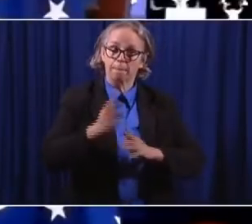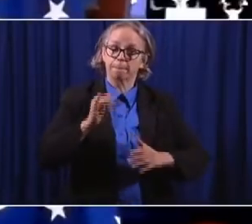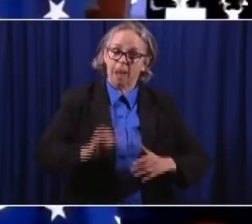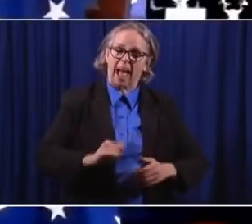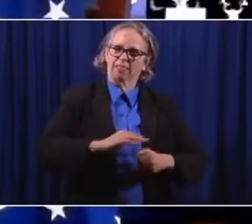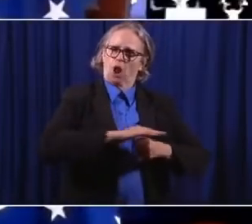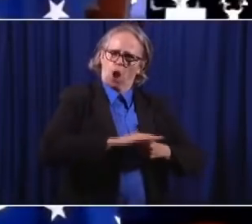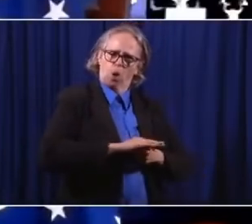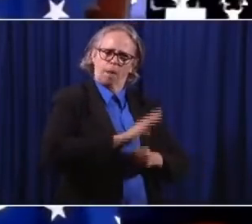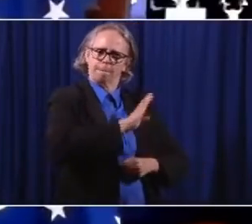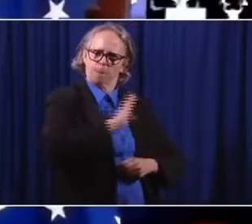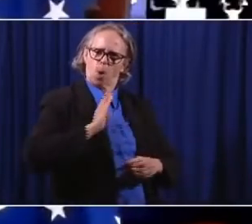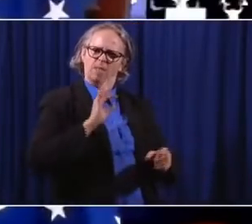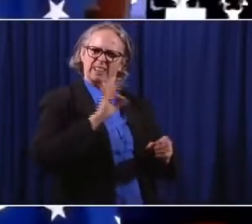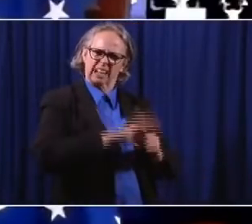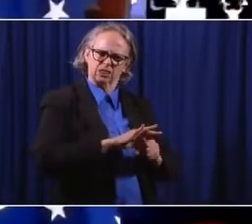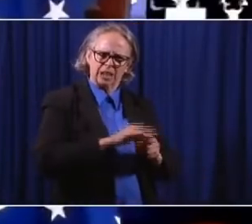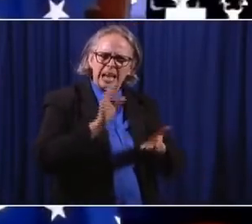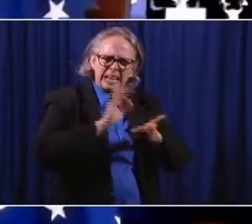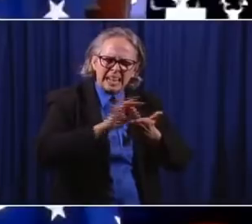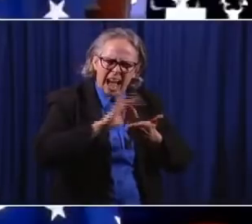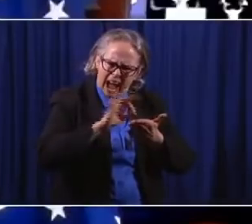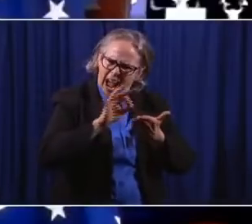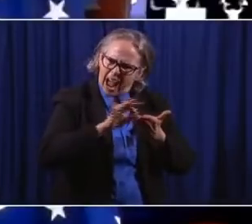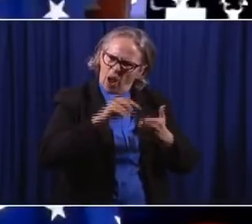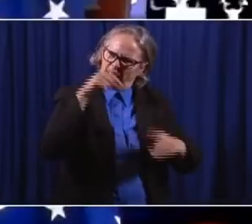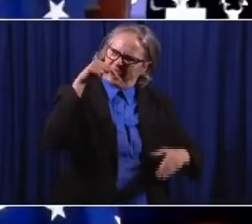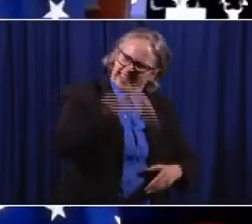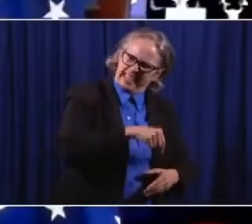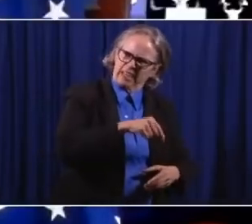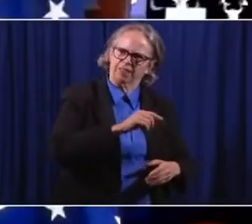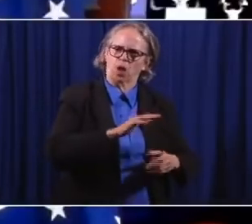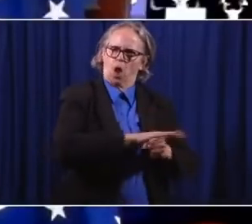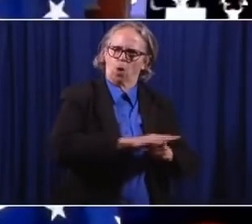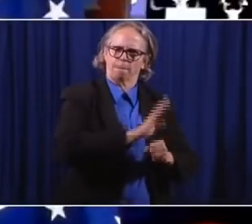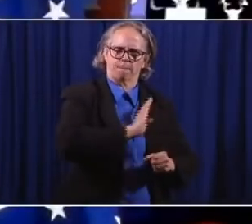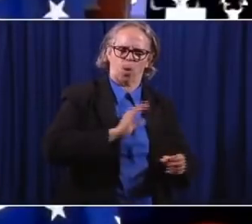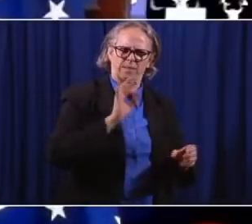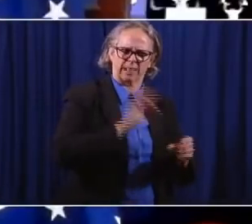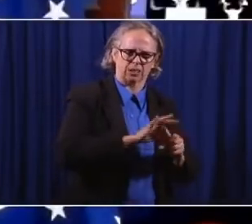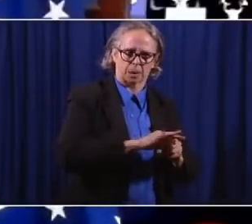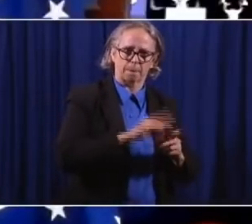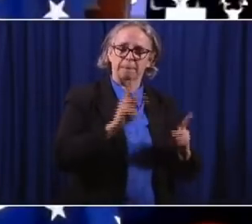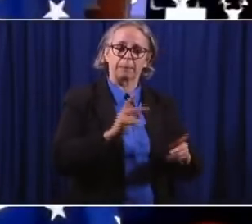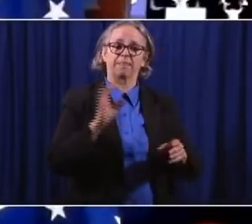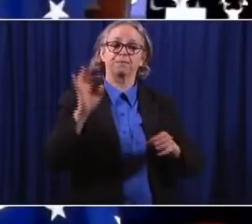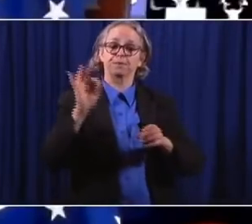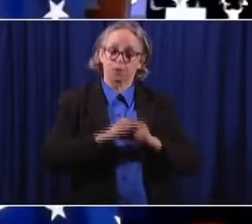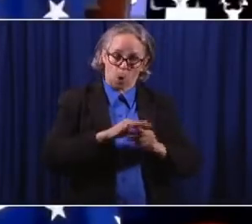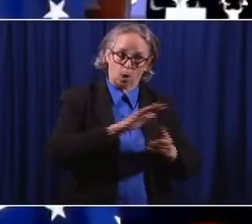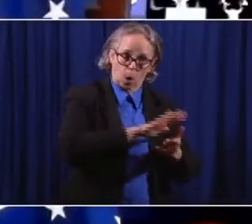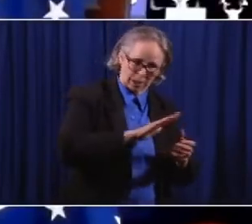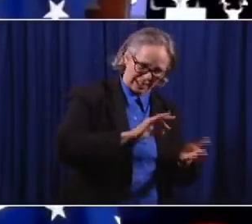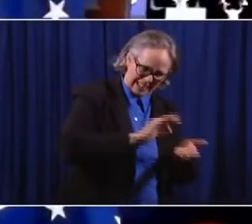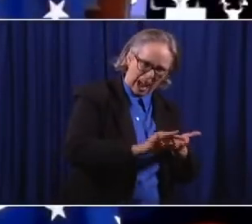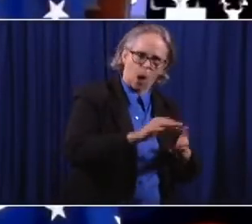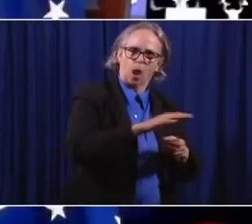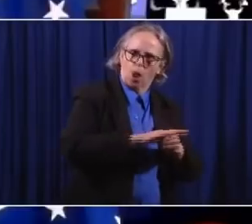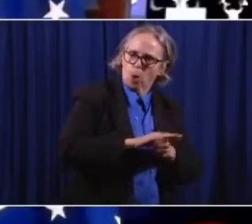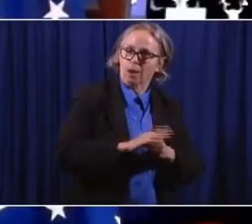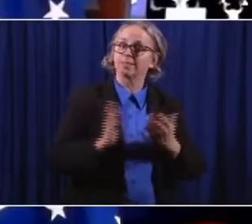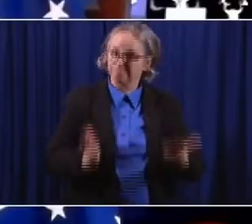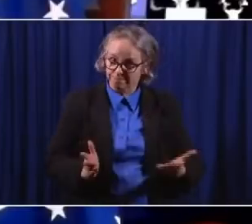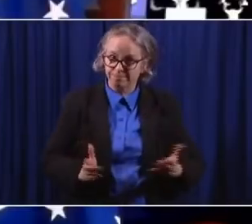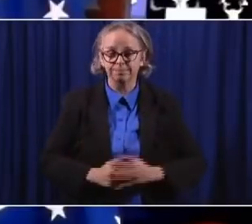are tabulated there. They are cast locally and counted locally. And in those 88